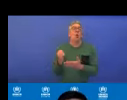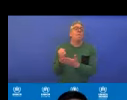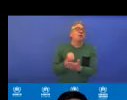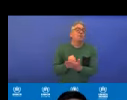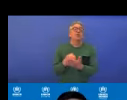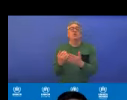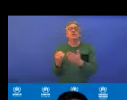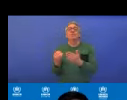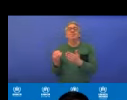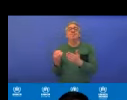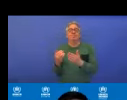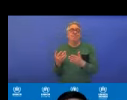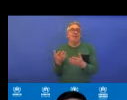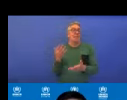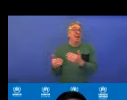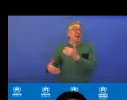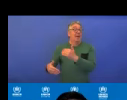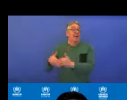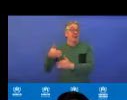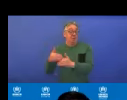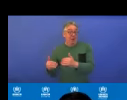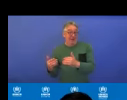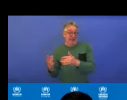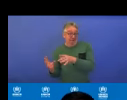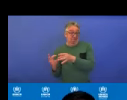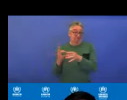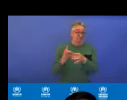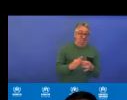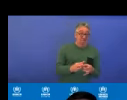might factor into the protections that they need to provide.